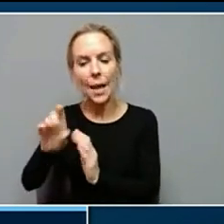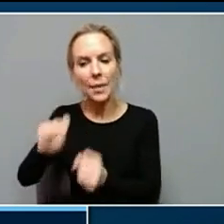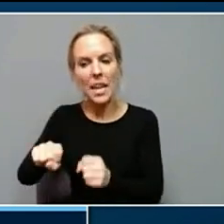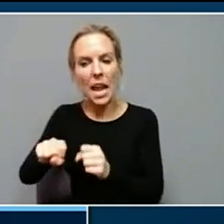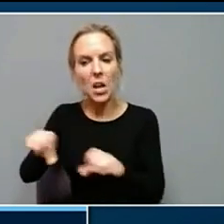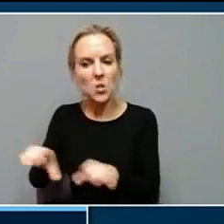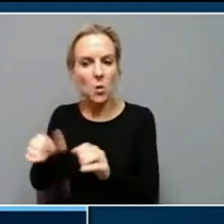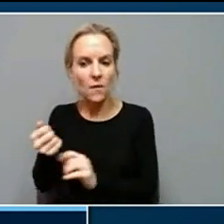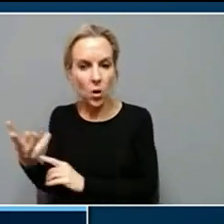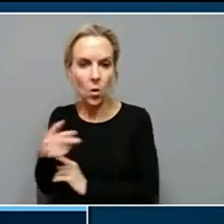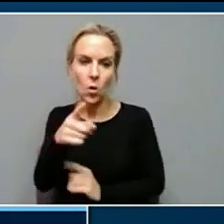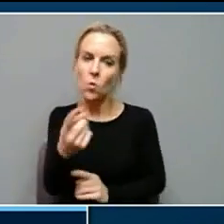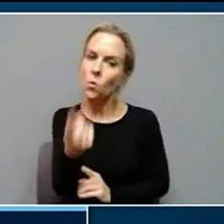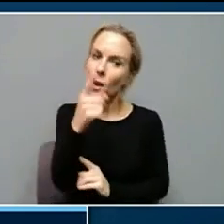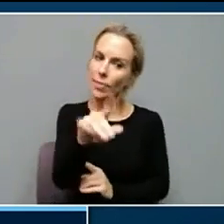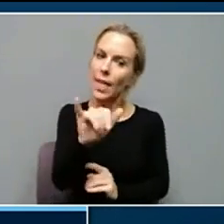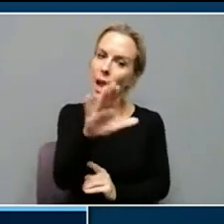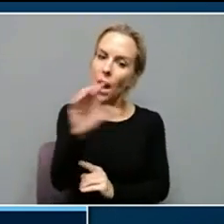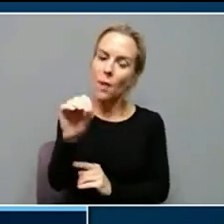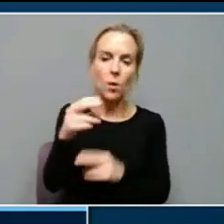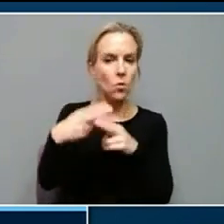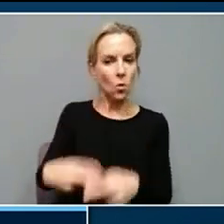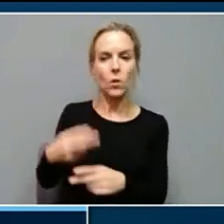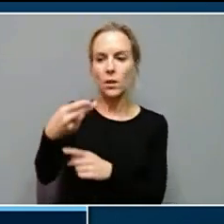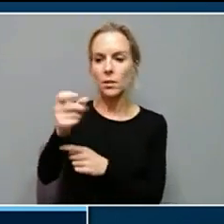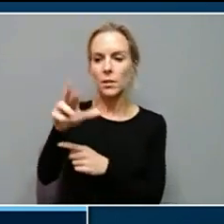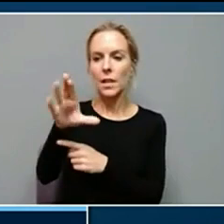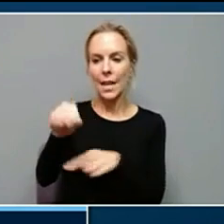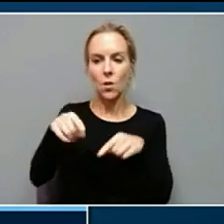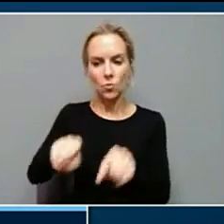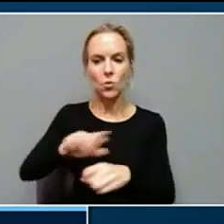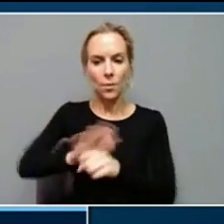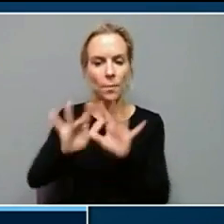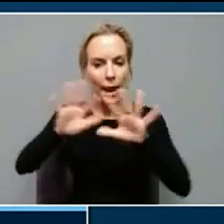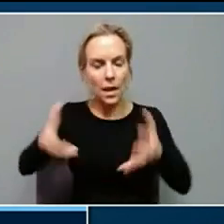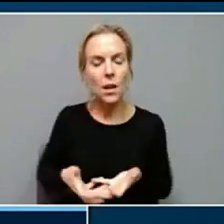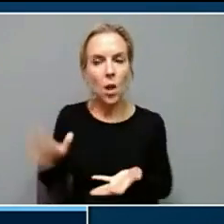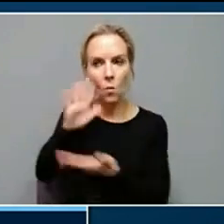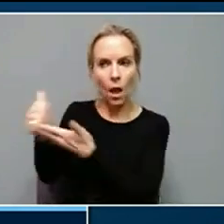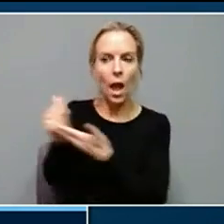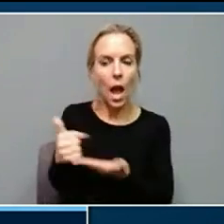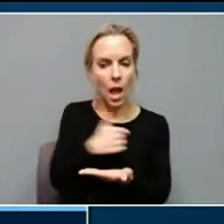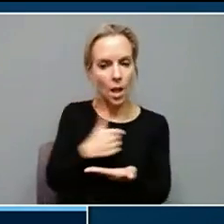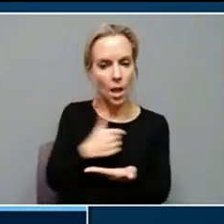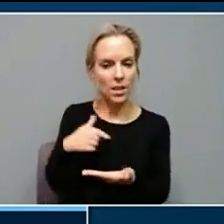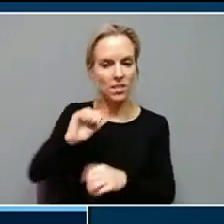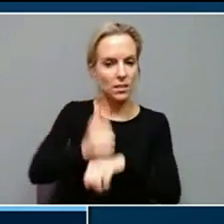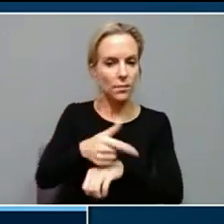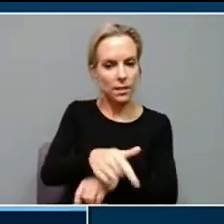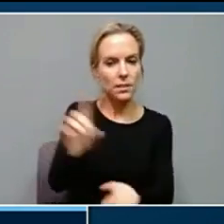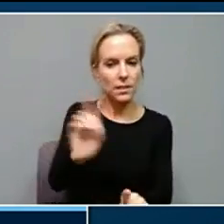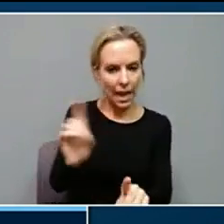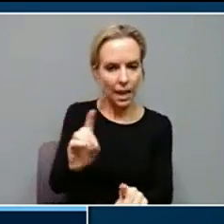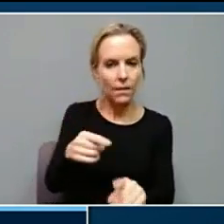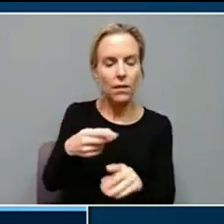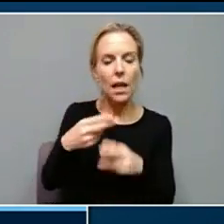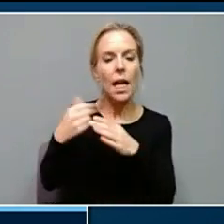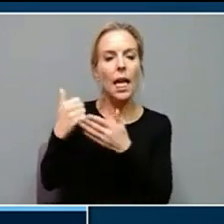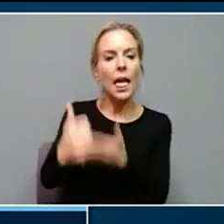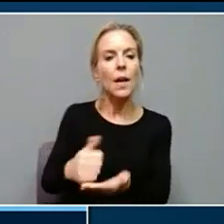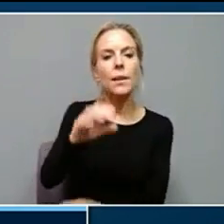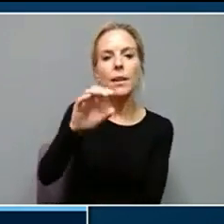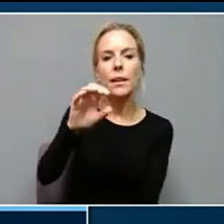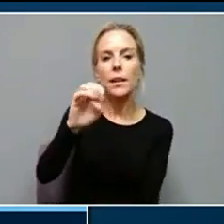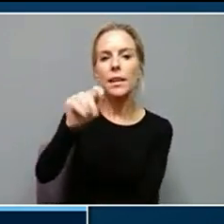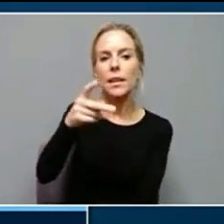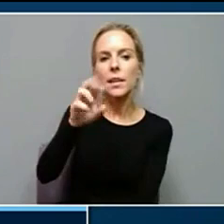one of the heroes of this pandemic. They're going to be helping us in Danville. This is to help out Ephraim McDowell and what